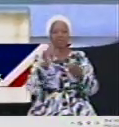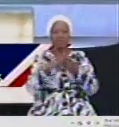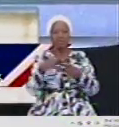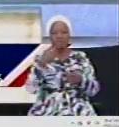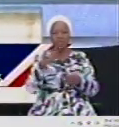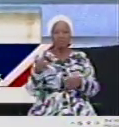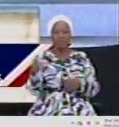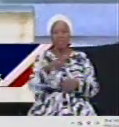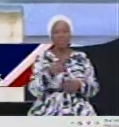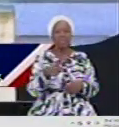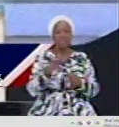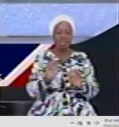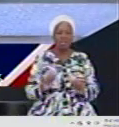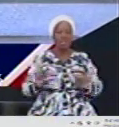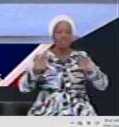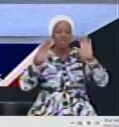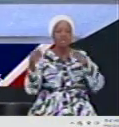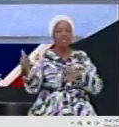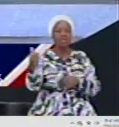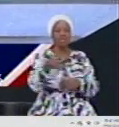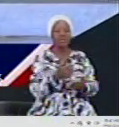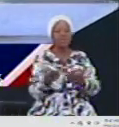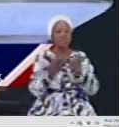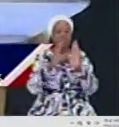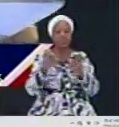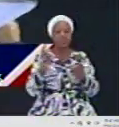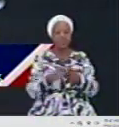yield yourselves servants to obey,